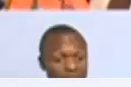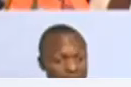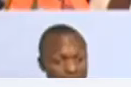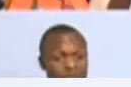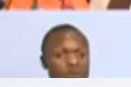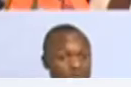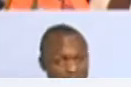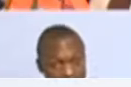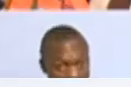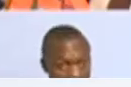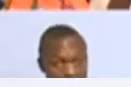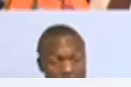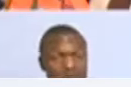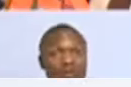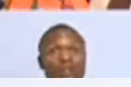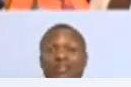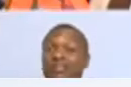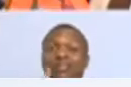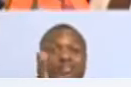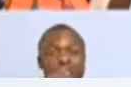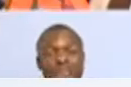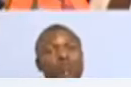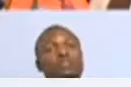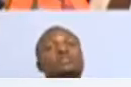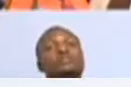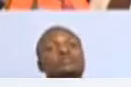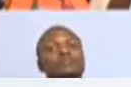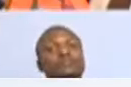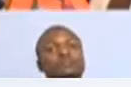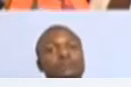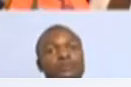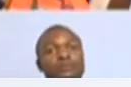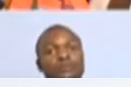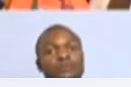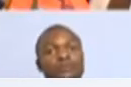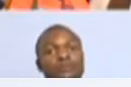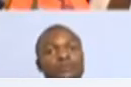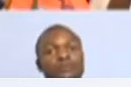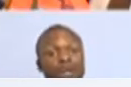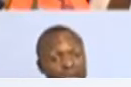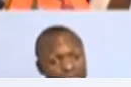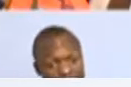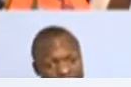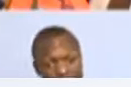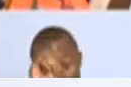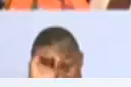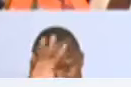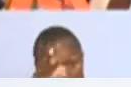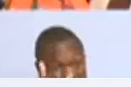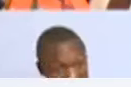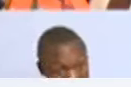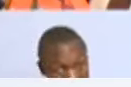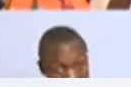this area speaks for itself. The resuscitation of the mines is from these strategic